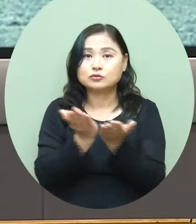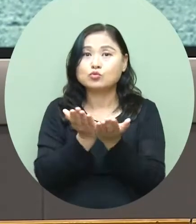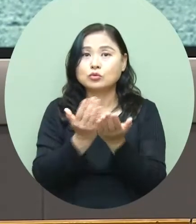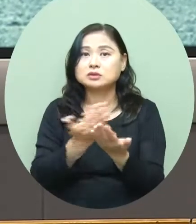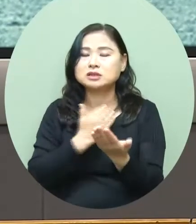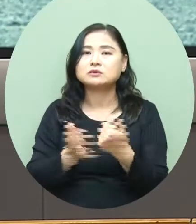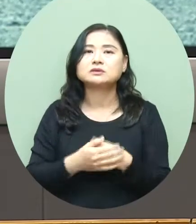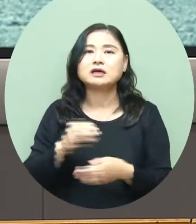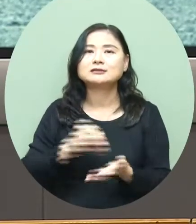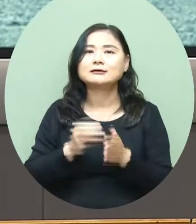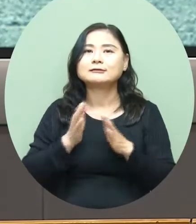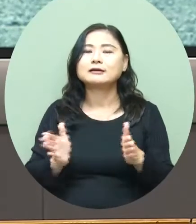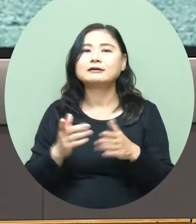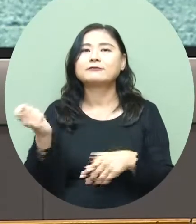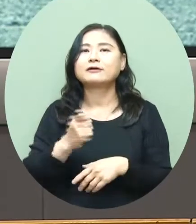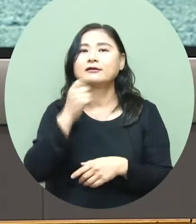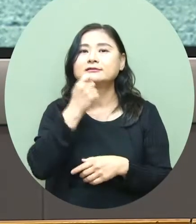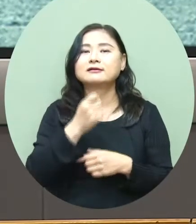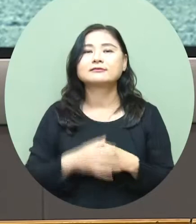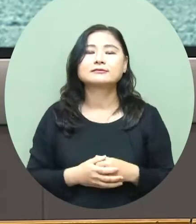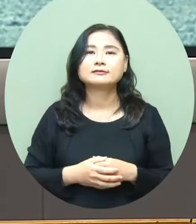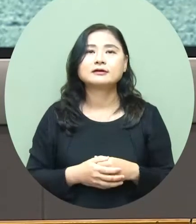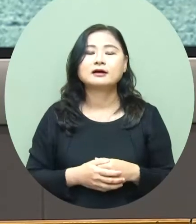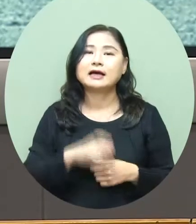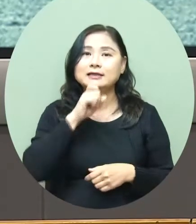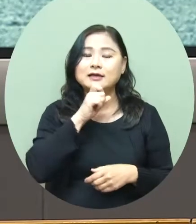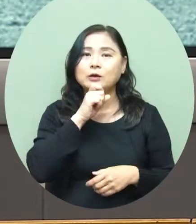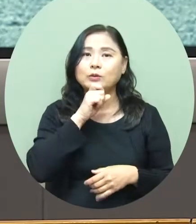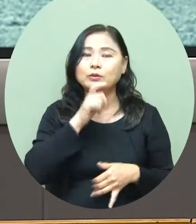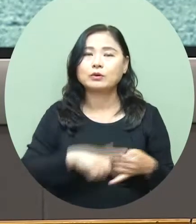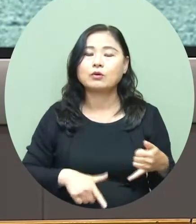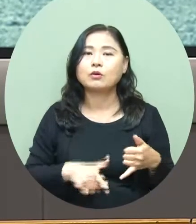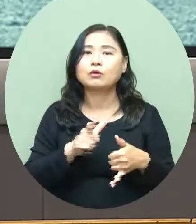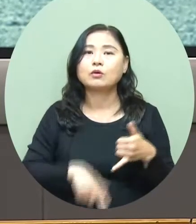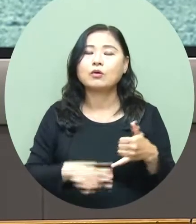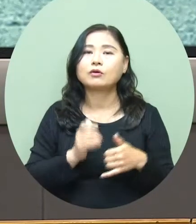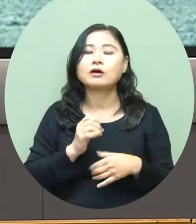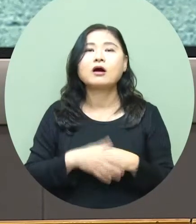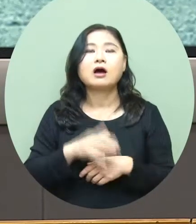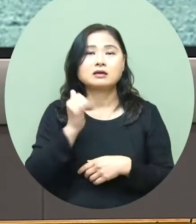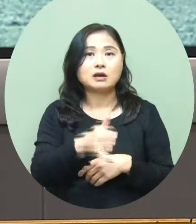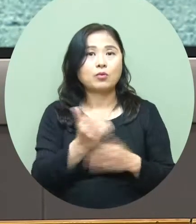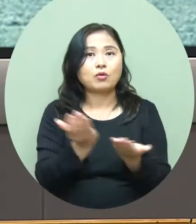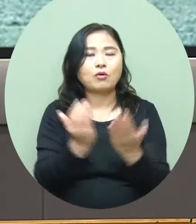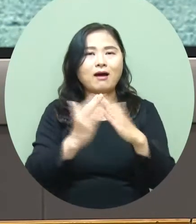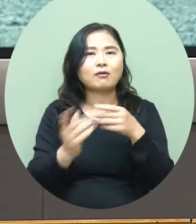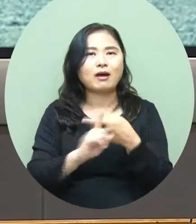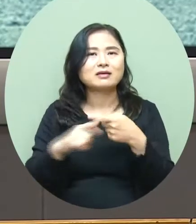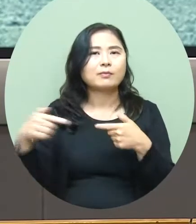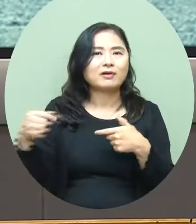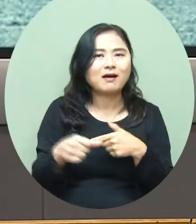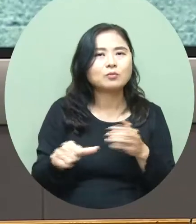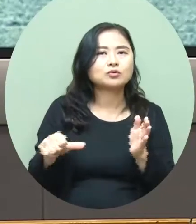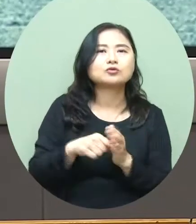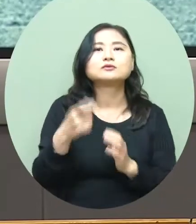there's not available RAT. So students could take RAT before they go to school. Then the risk